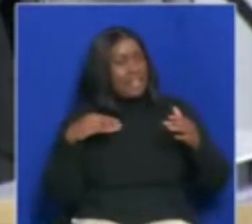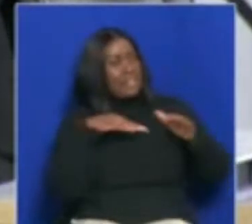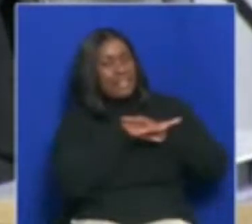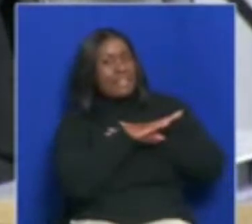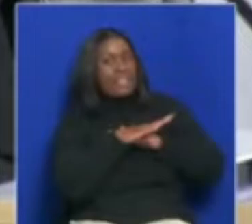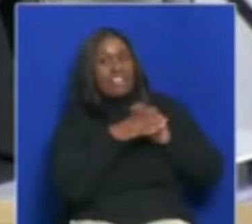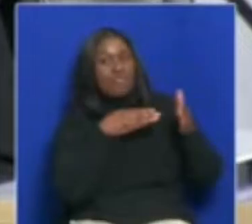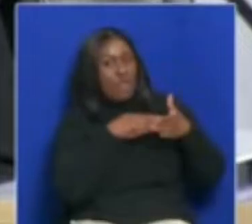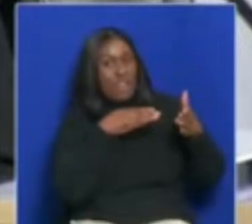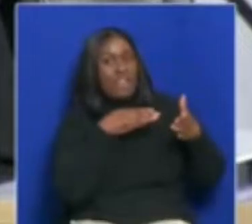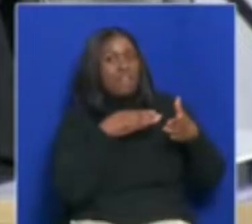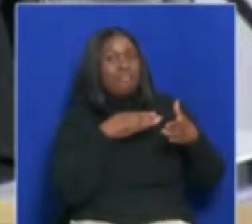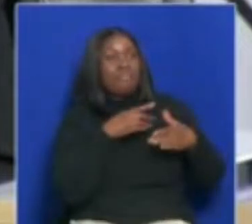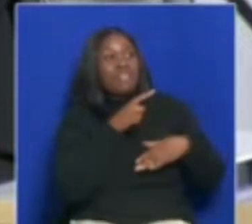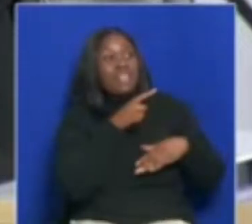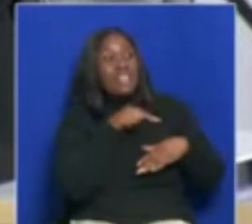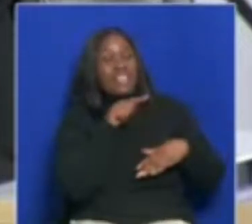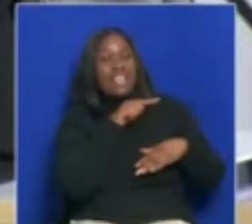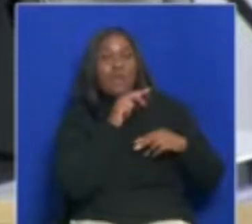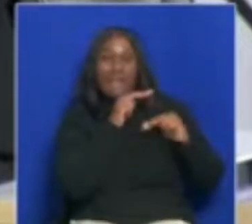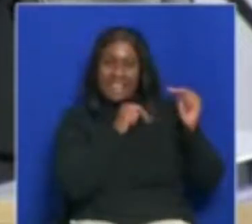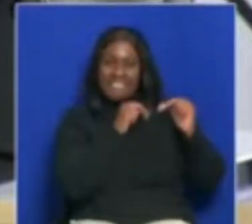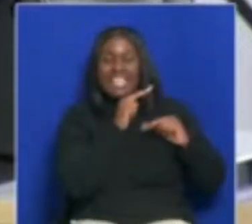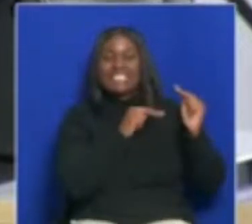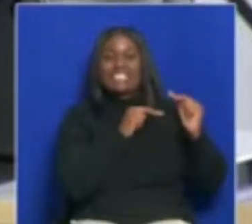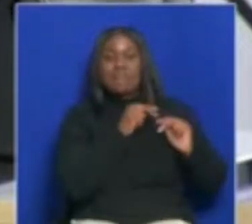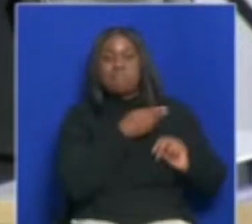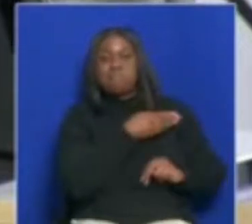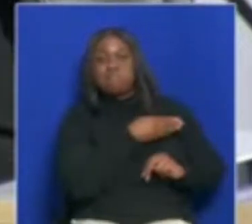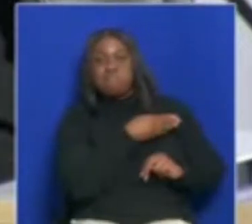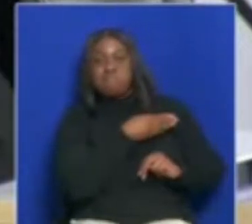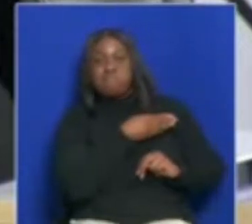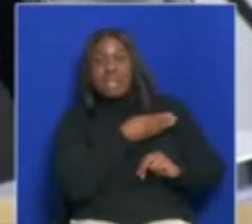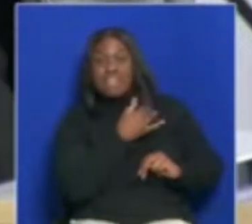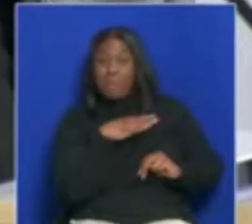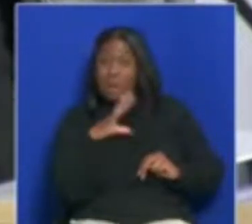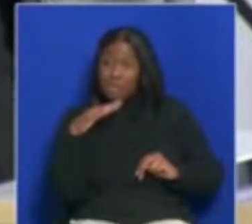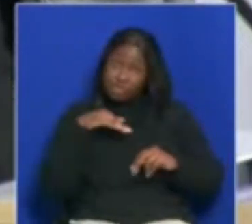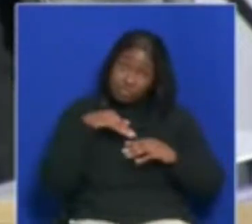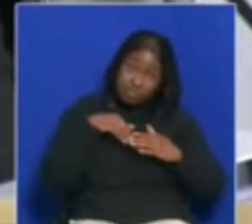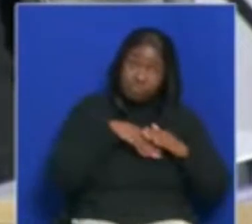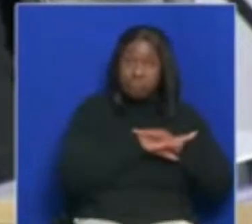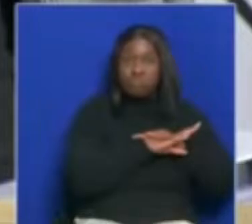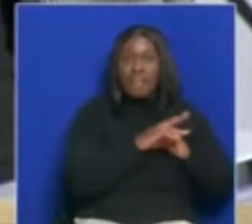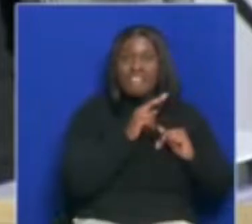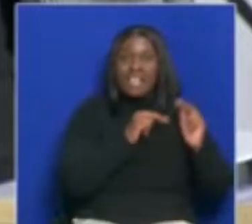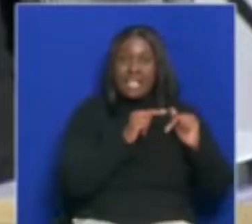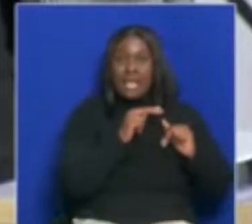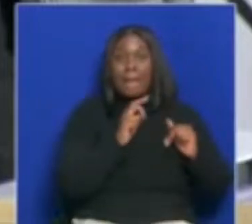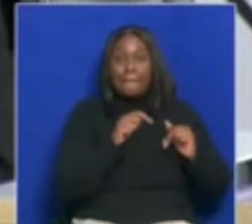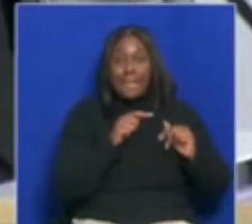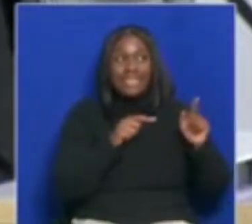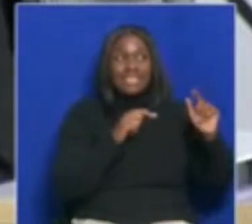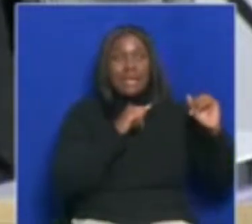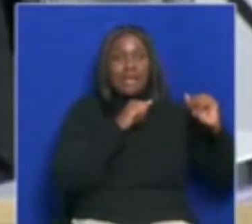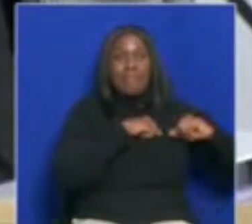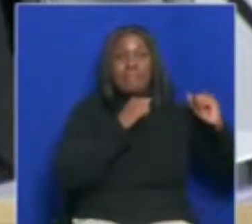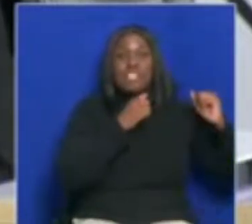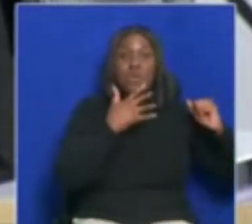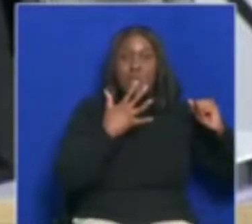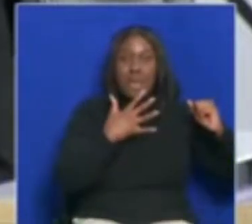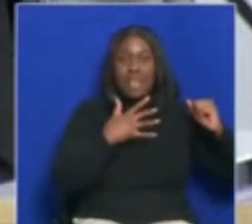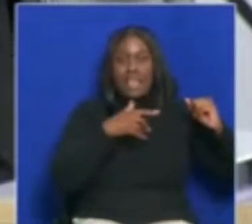in a flat, and in order to go to the flat, you have to get permission downstairs.